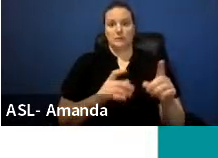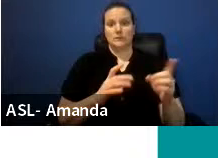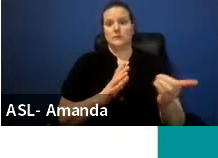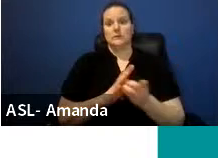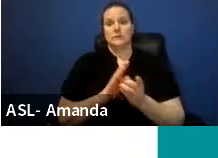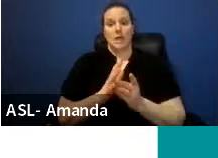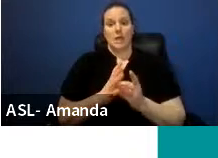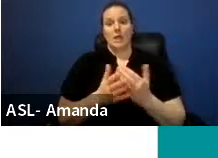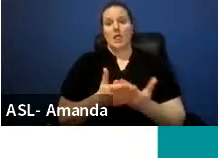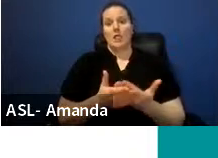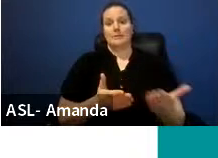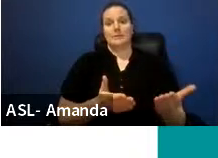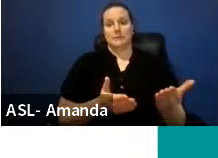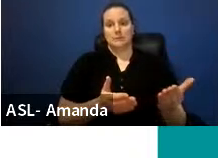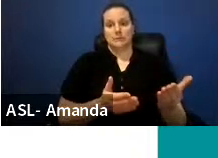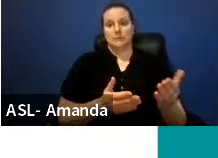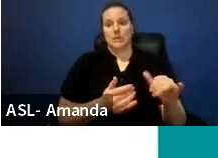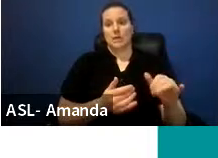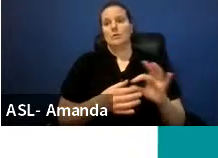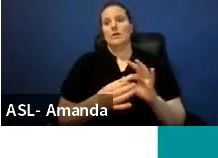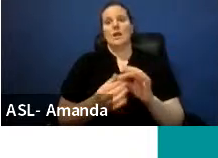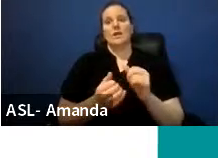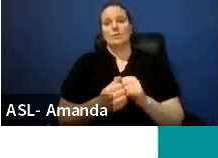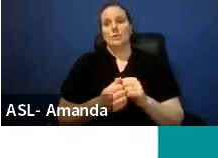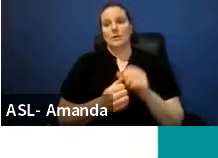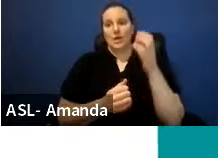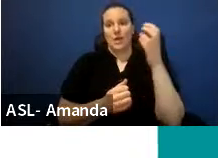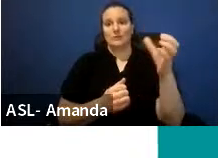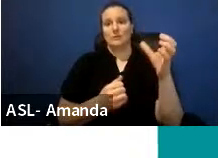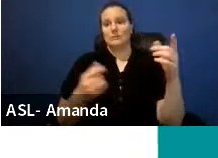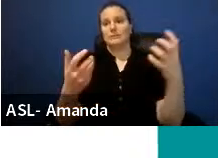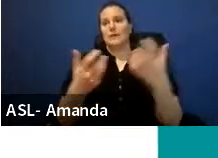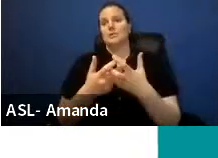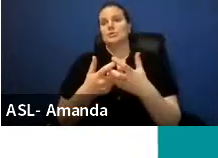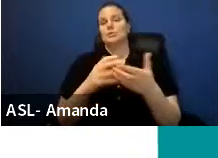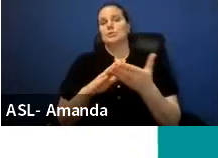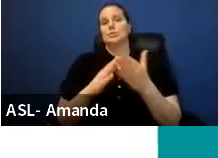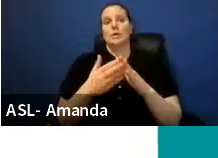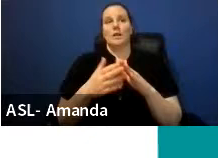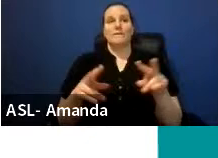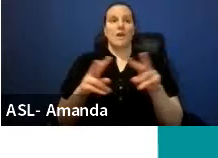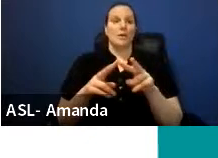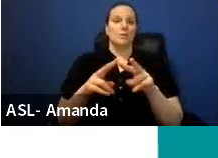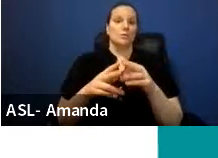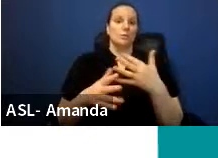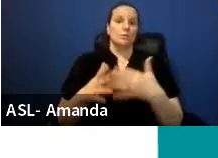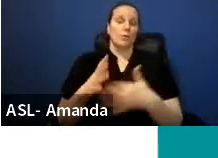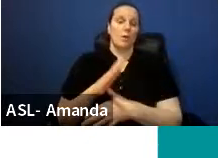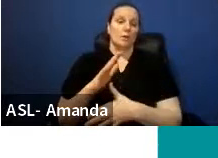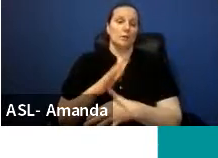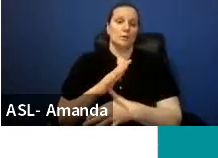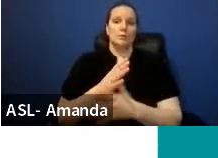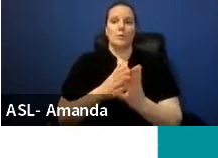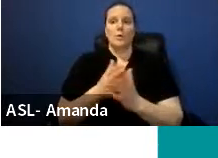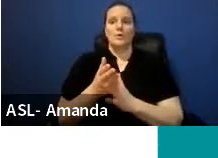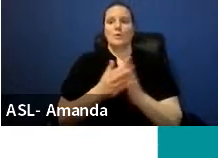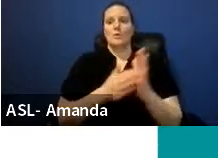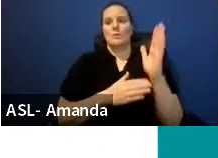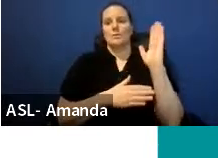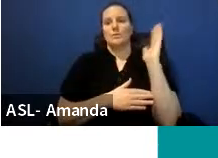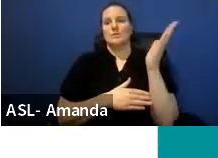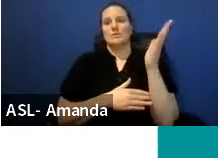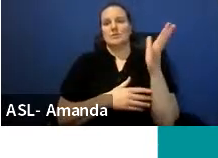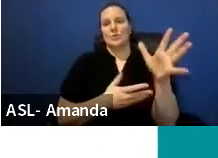that relate to the concepts that align with the community values and priorities. We went through this presentation